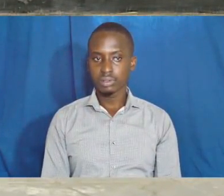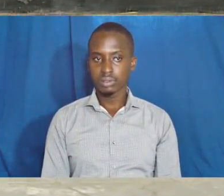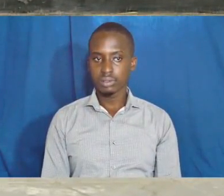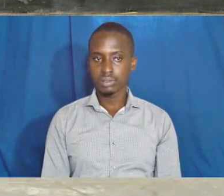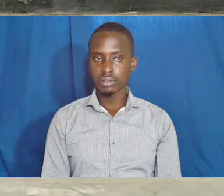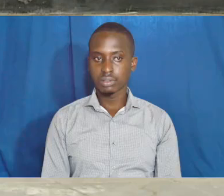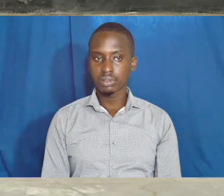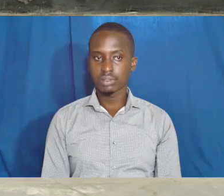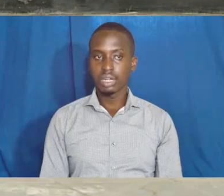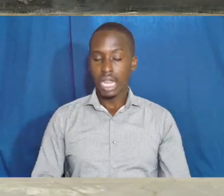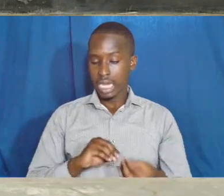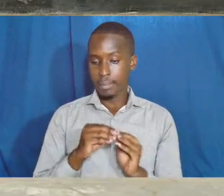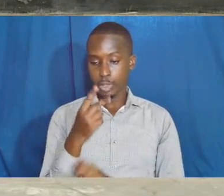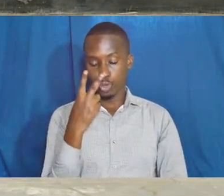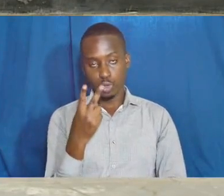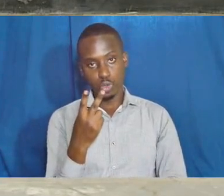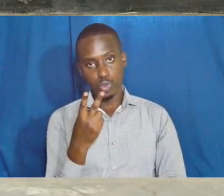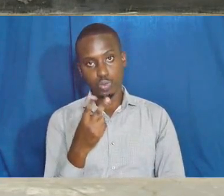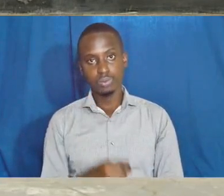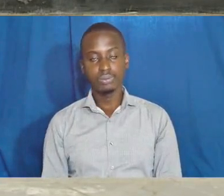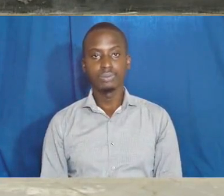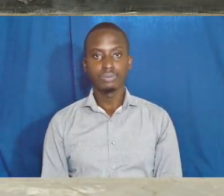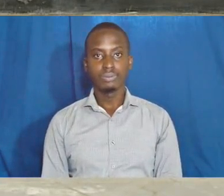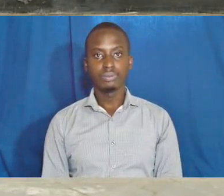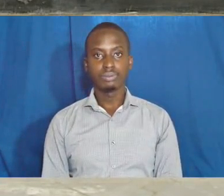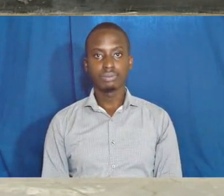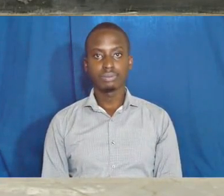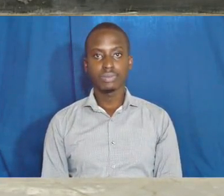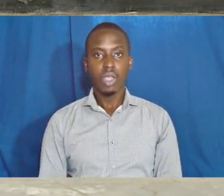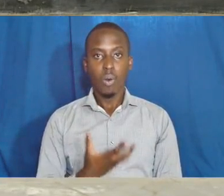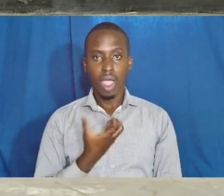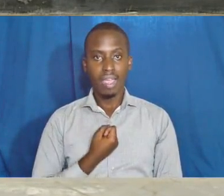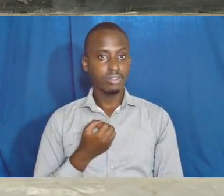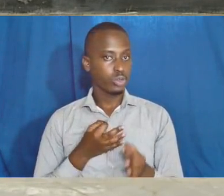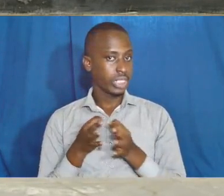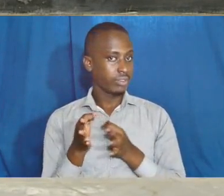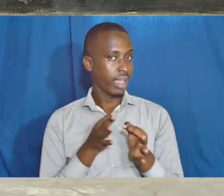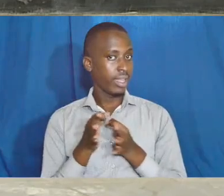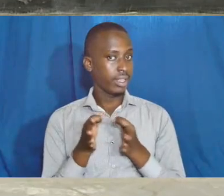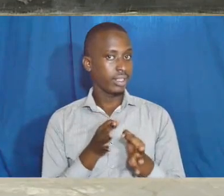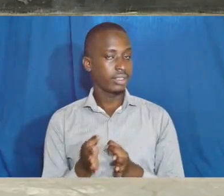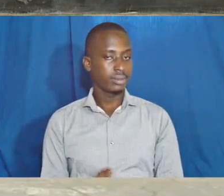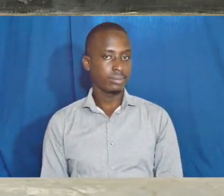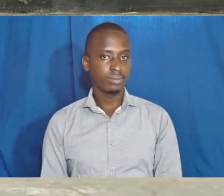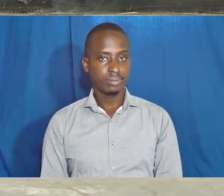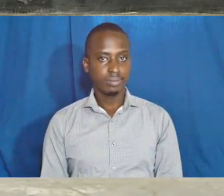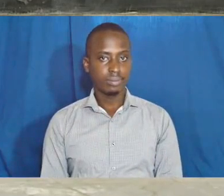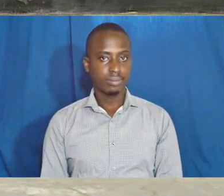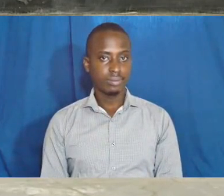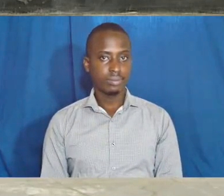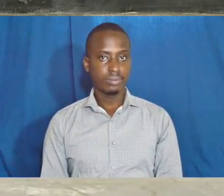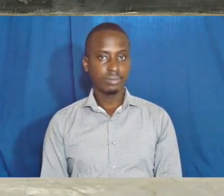And then number 2, you have to define